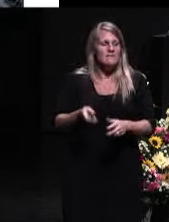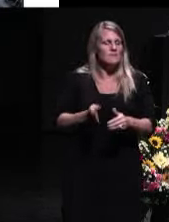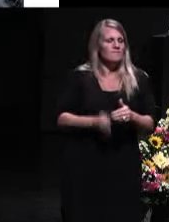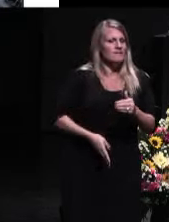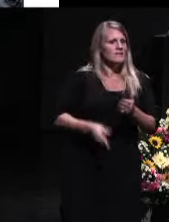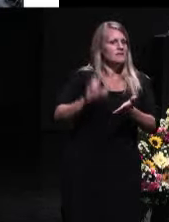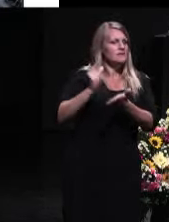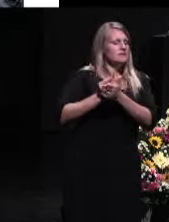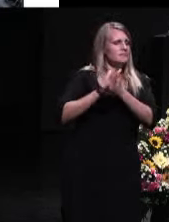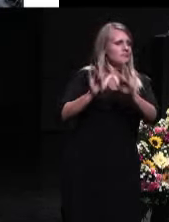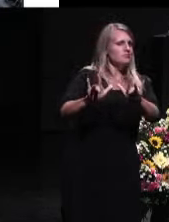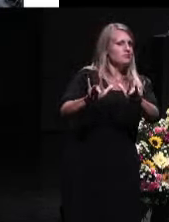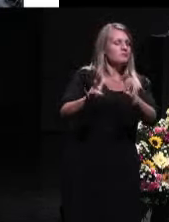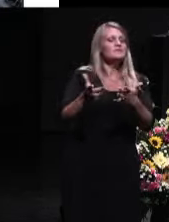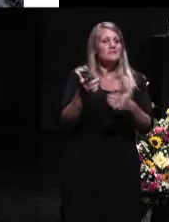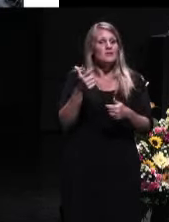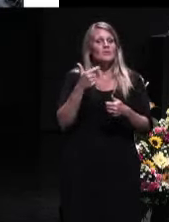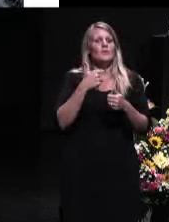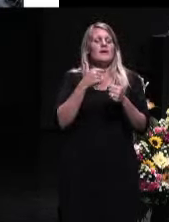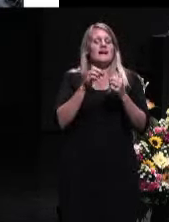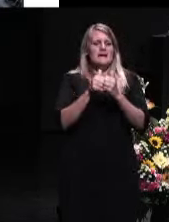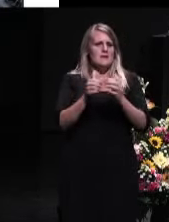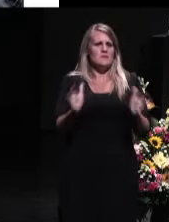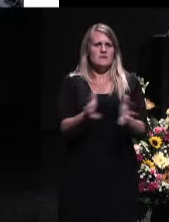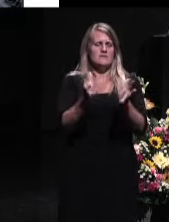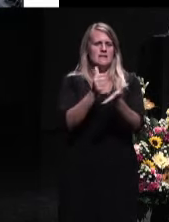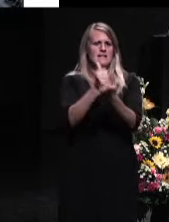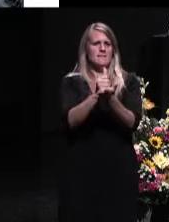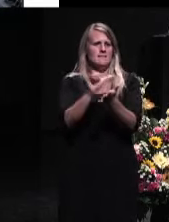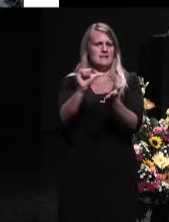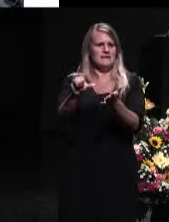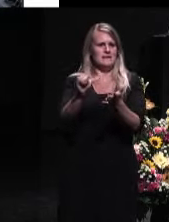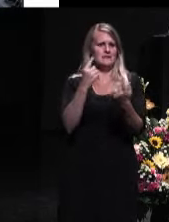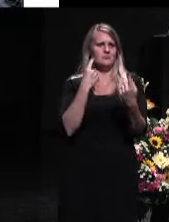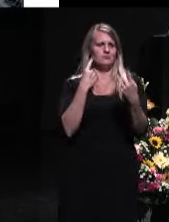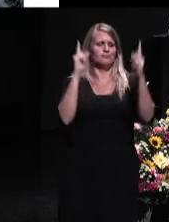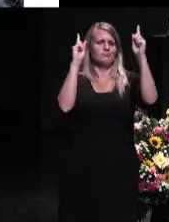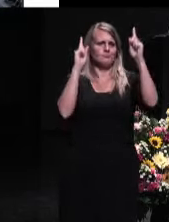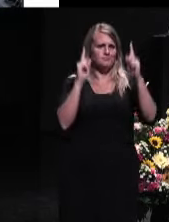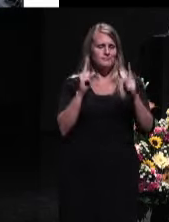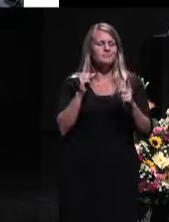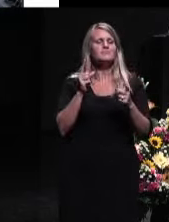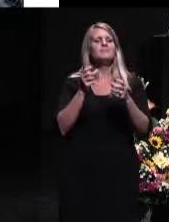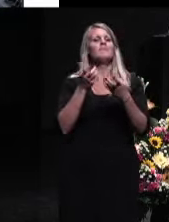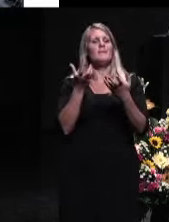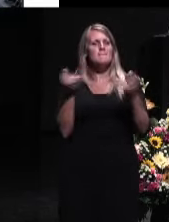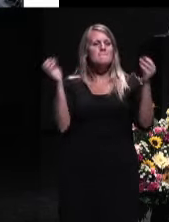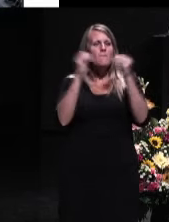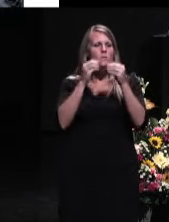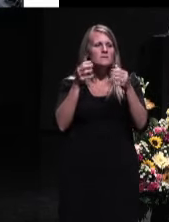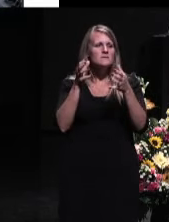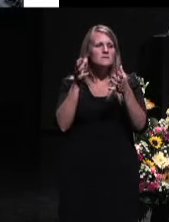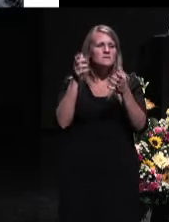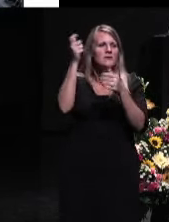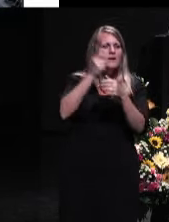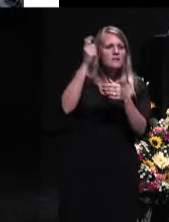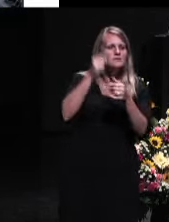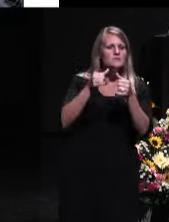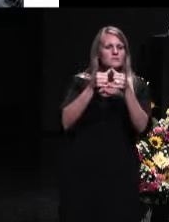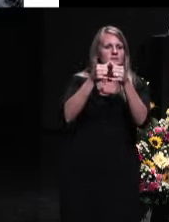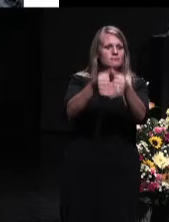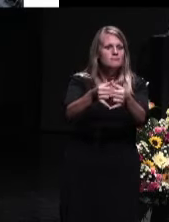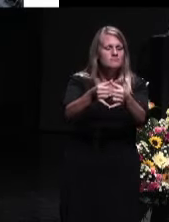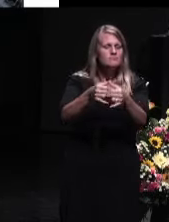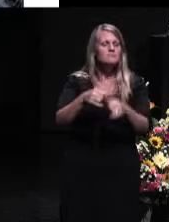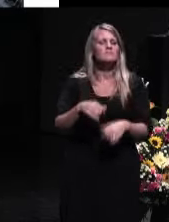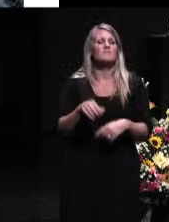doing? We've expanded scholarships in a substantial way. I mentioned the campaign earlier. From this campaign, with